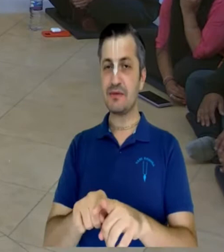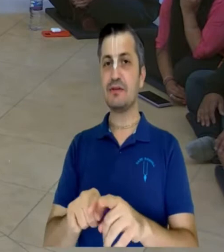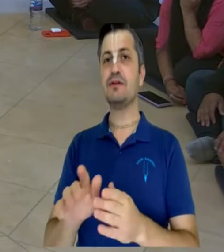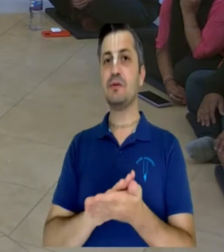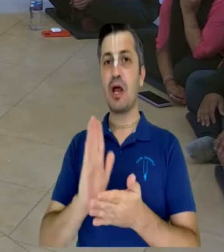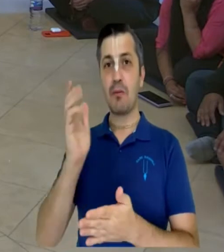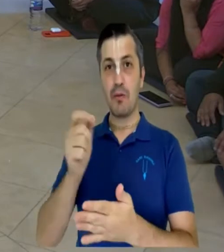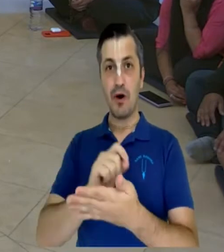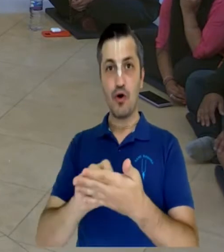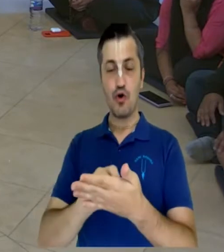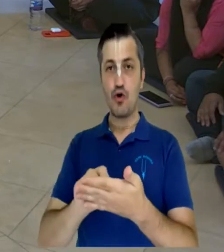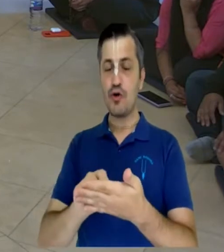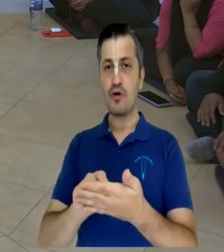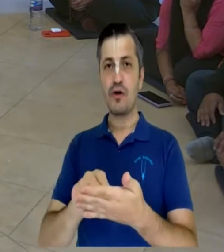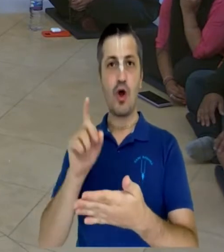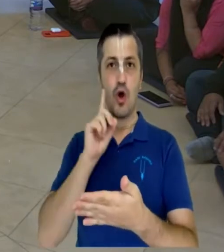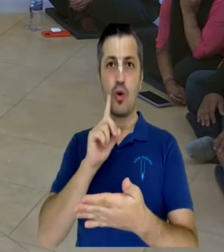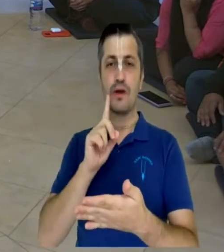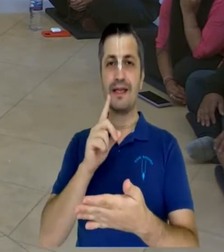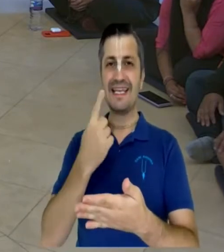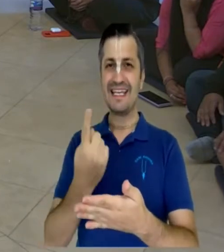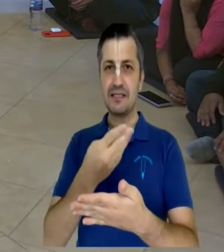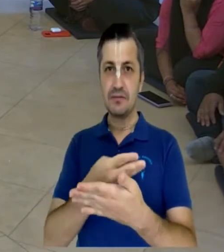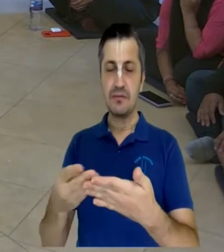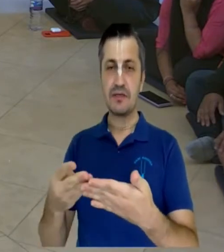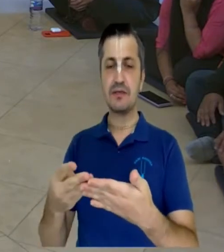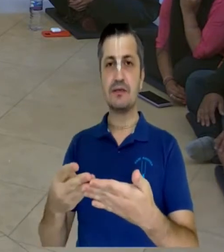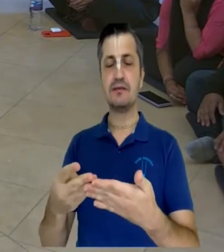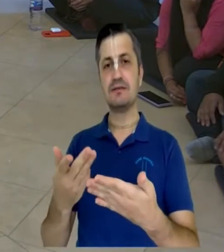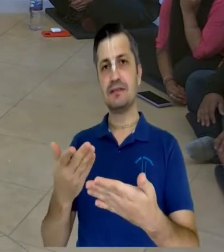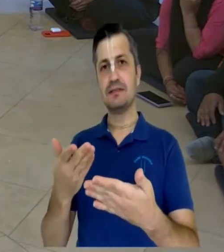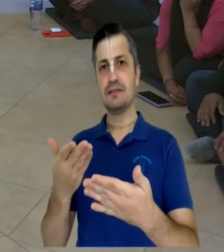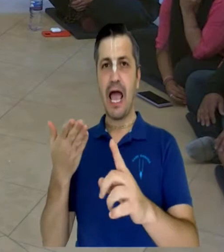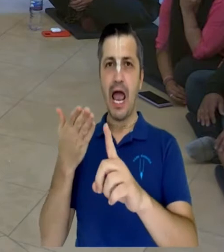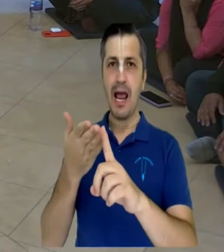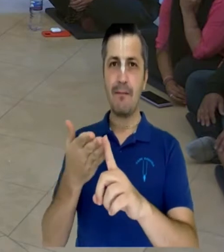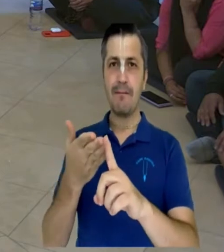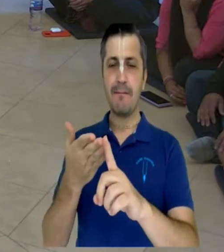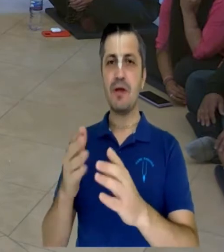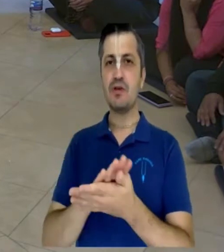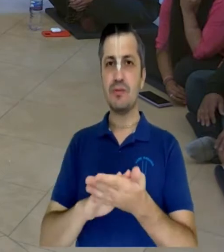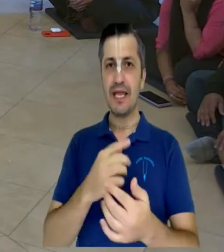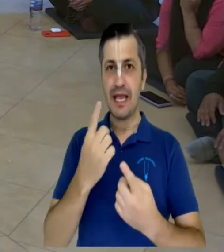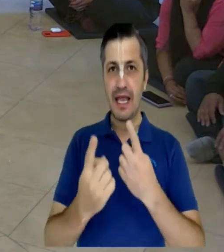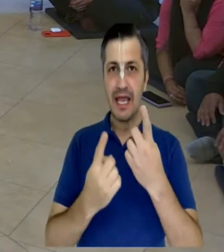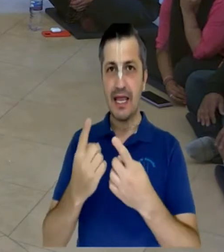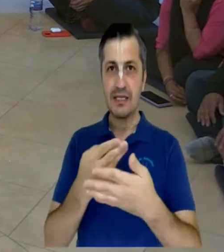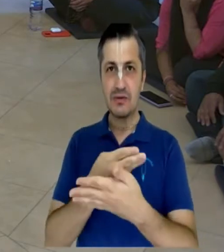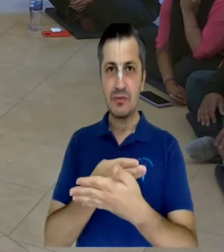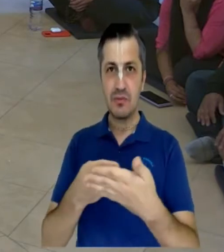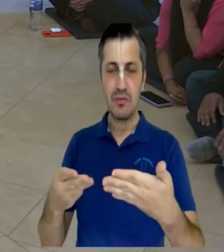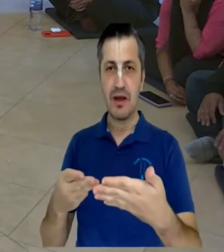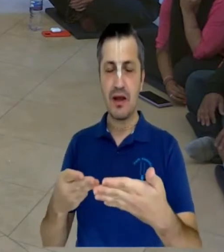conclusion, or he gives us a perspective from which to understand each verse in terms of